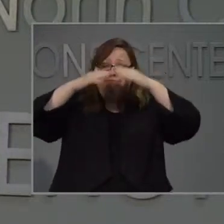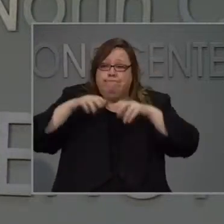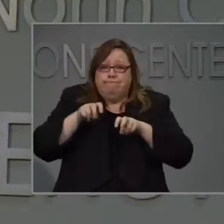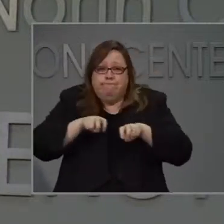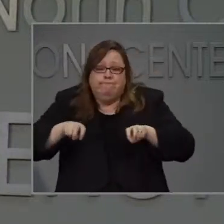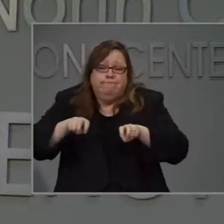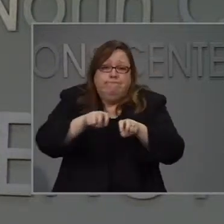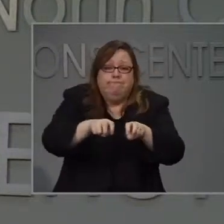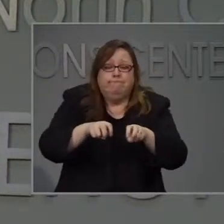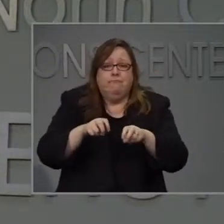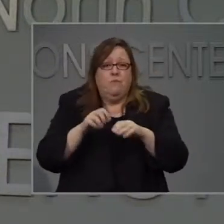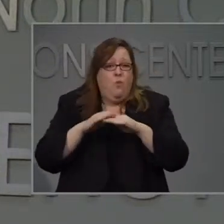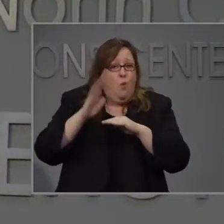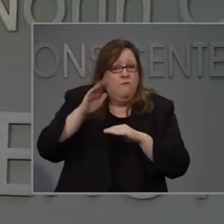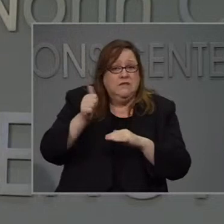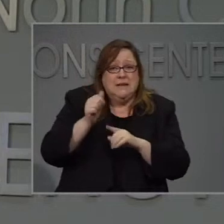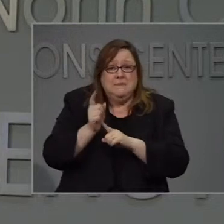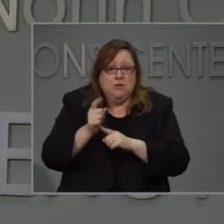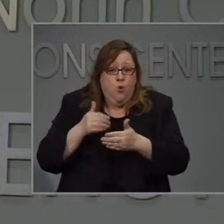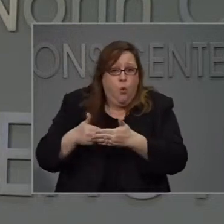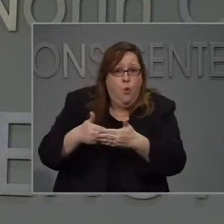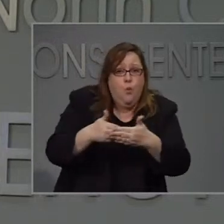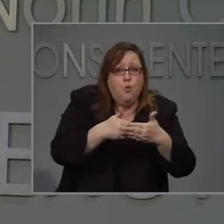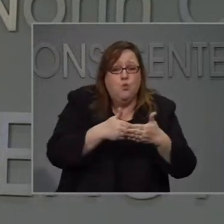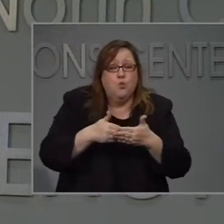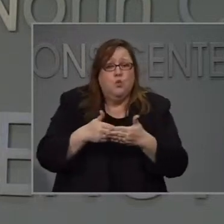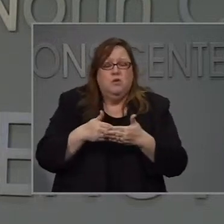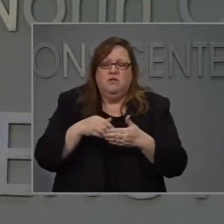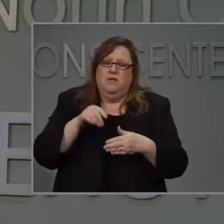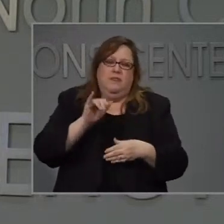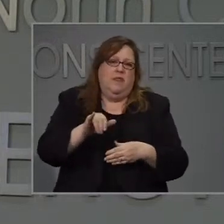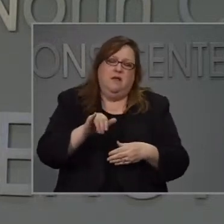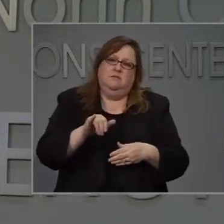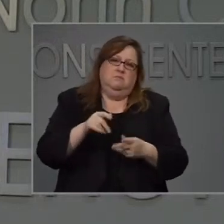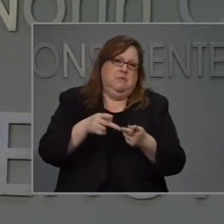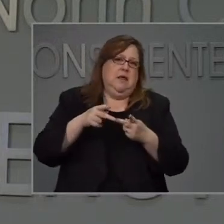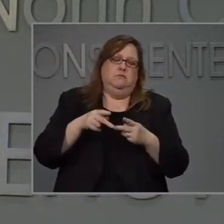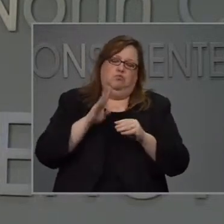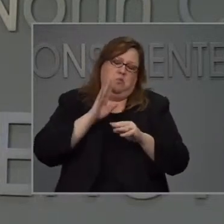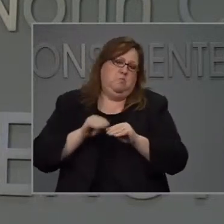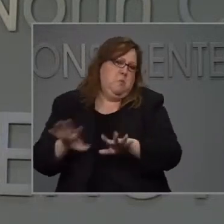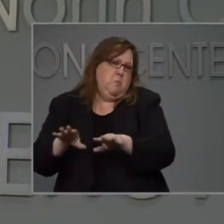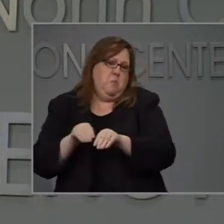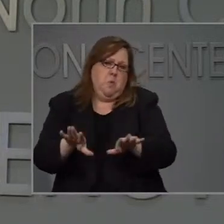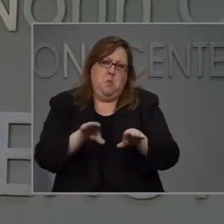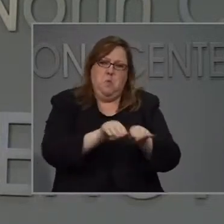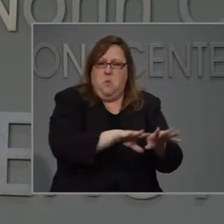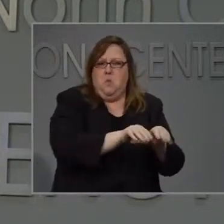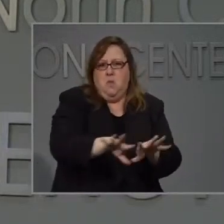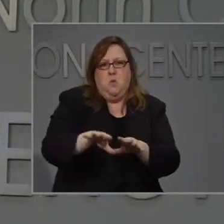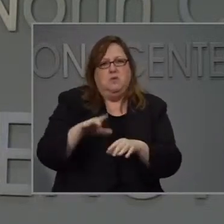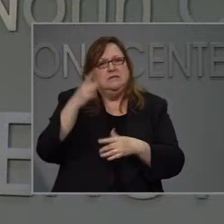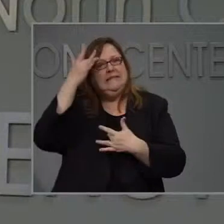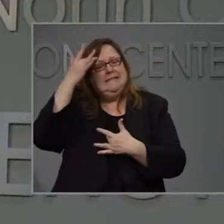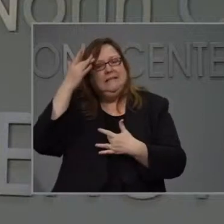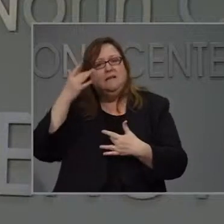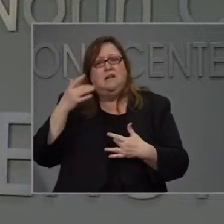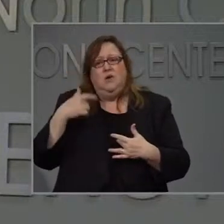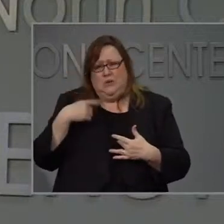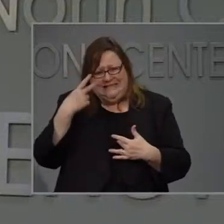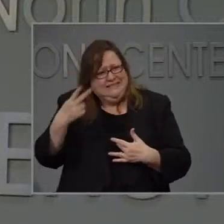10 minutes, the virus has a significant chance to spread from one person to the next. And we've seen